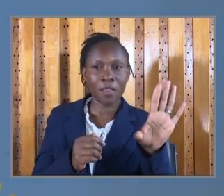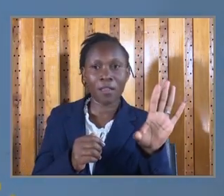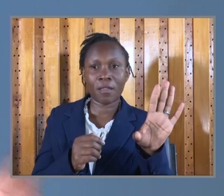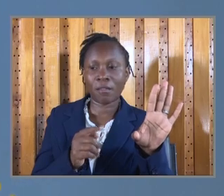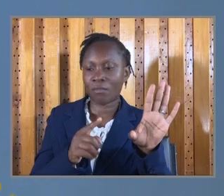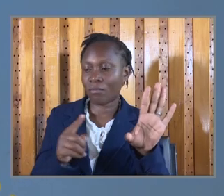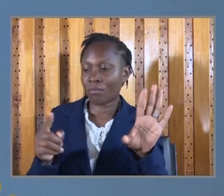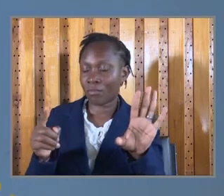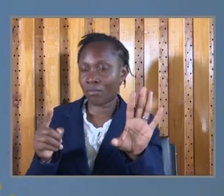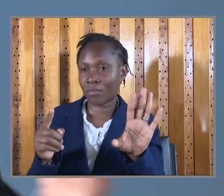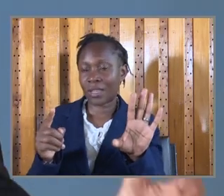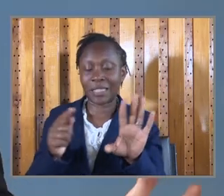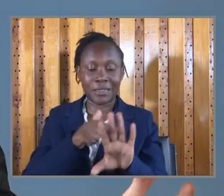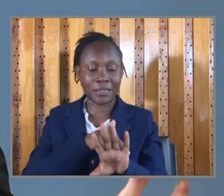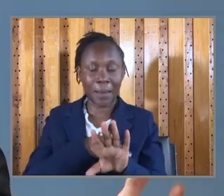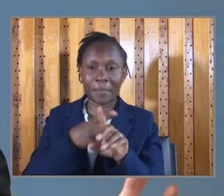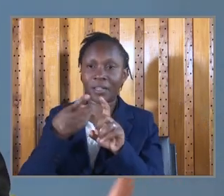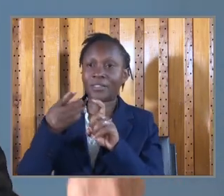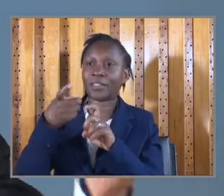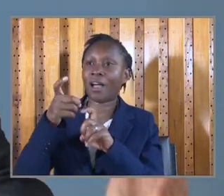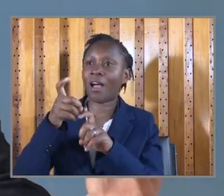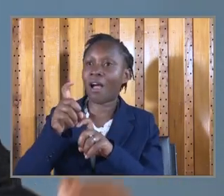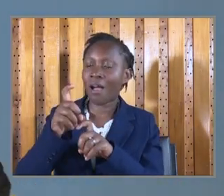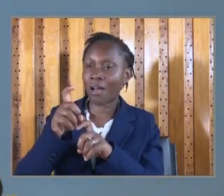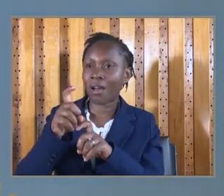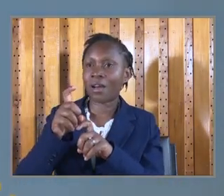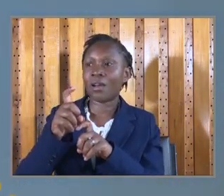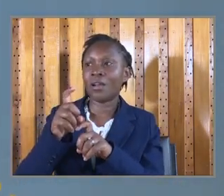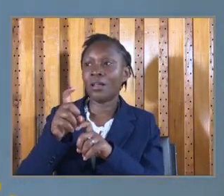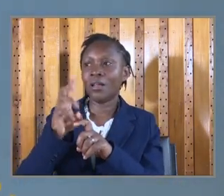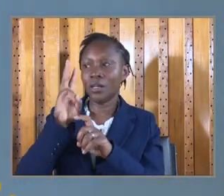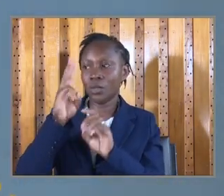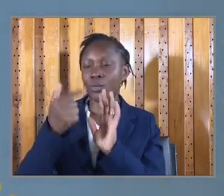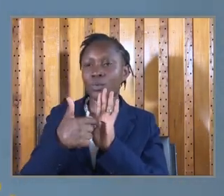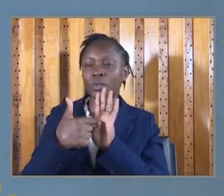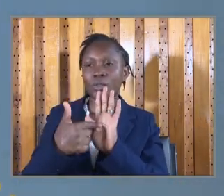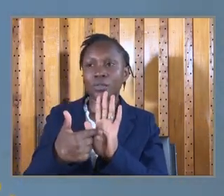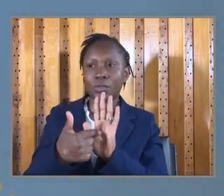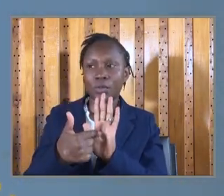increase sounds small, but it is actually impressive, and it will determine